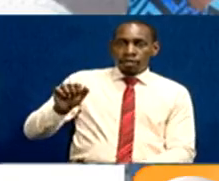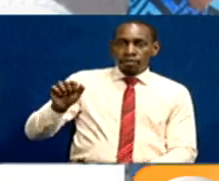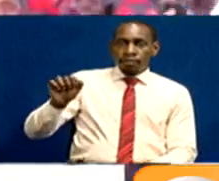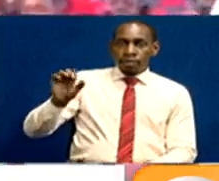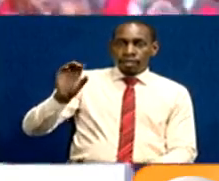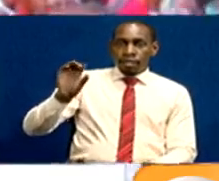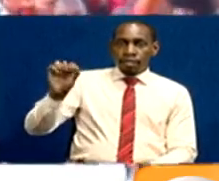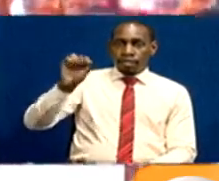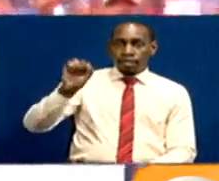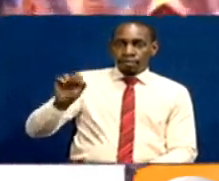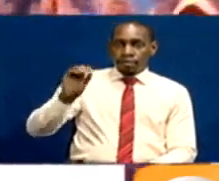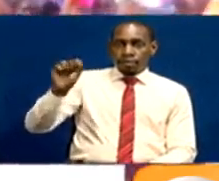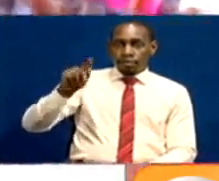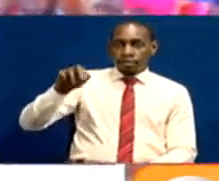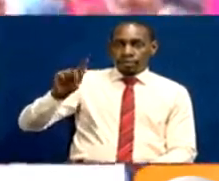Sospeter Ojamong.